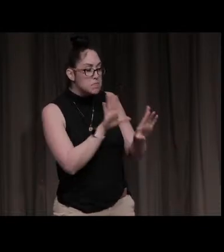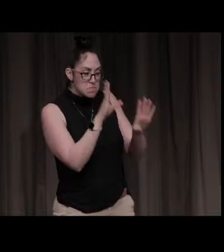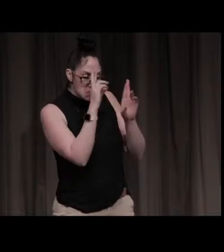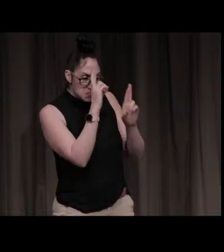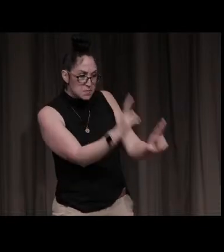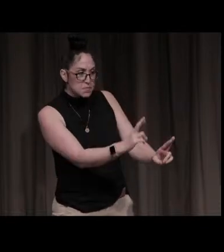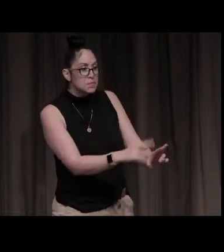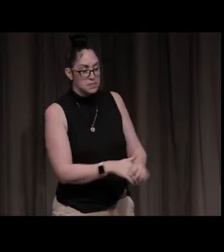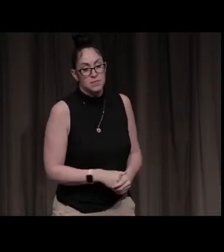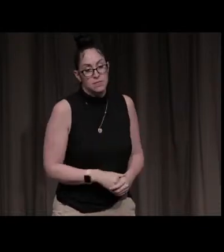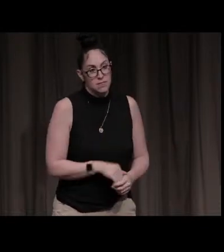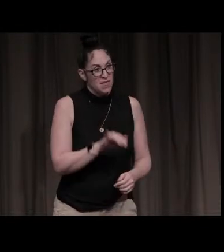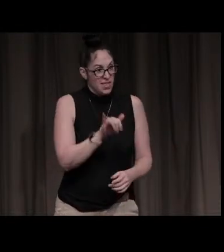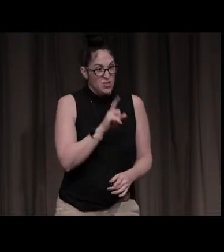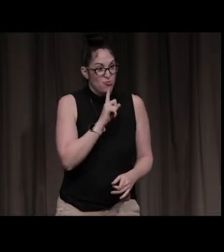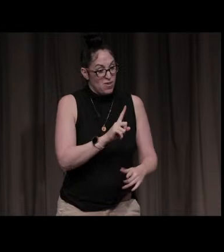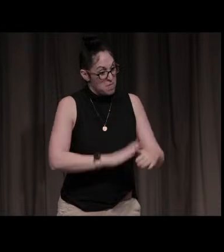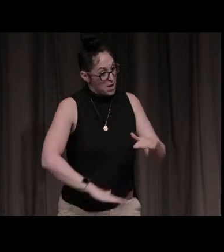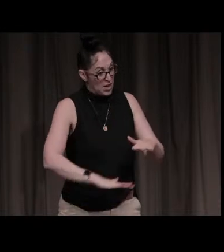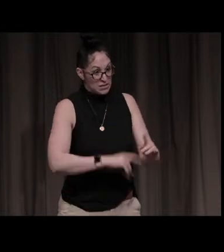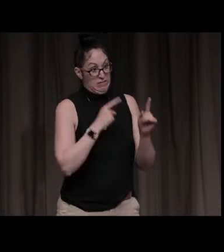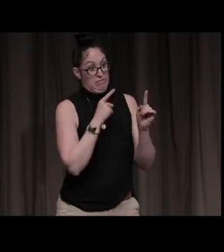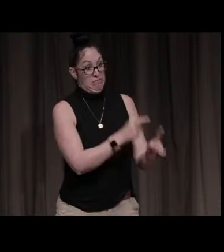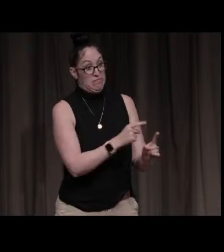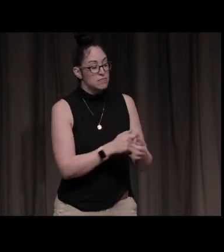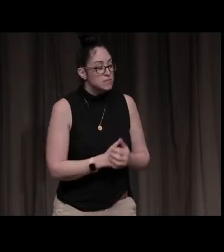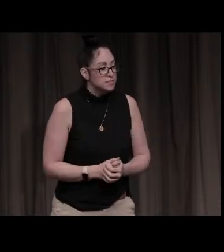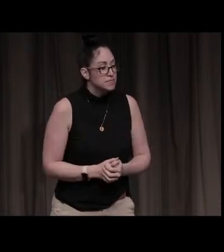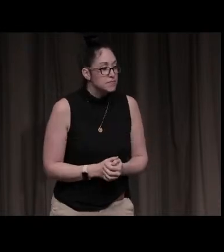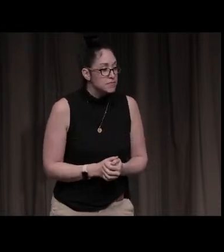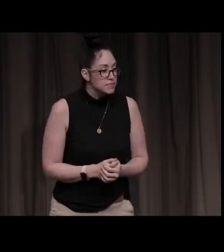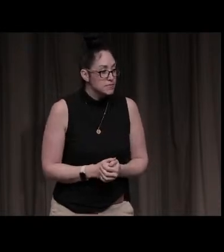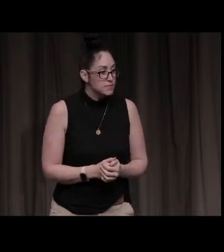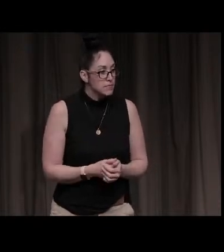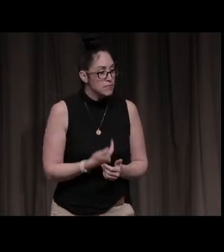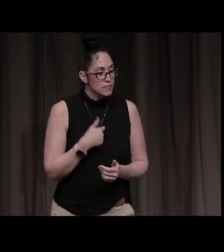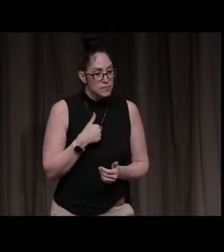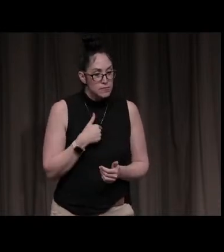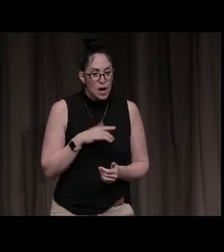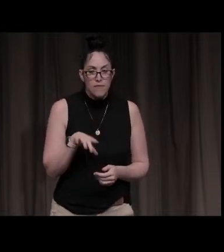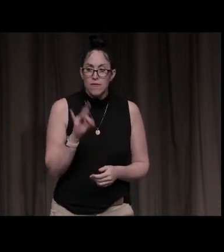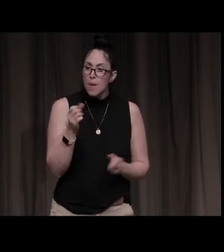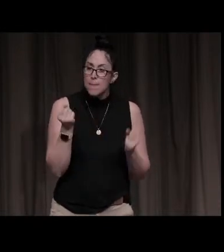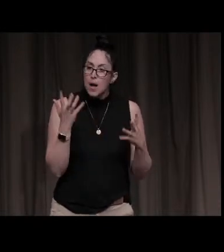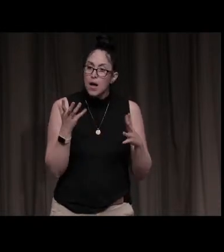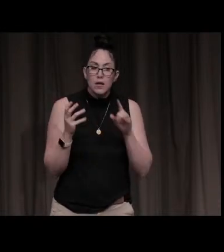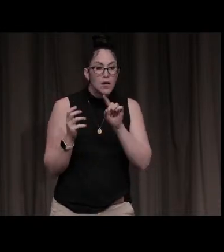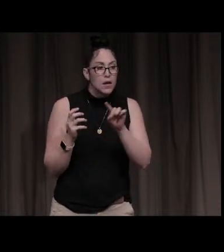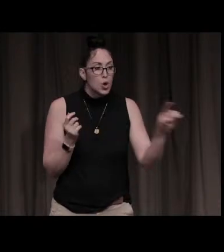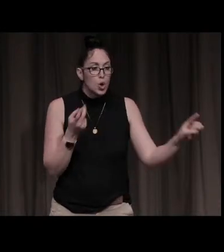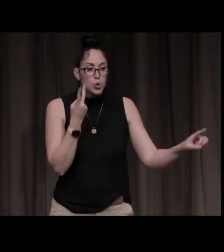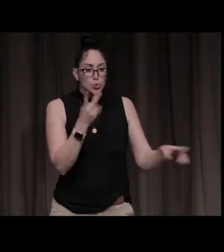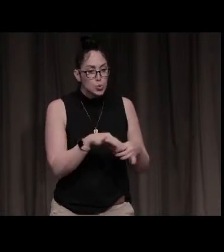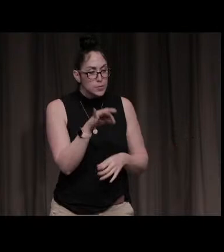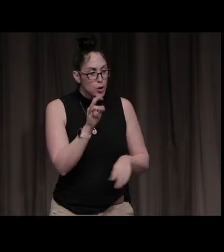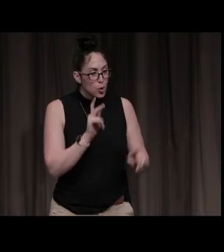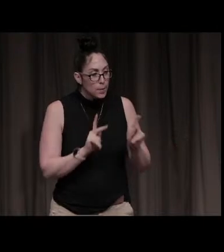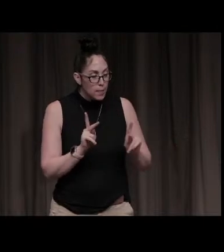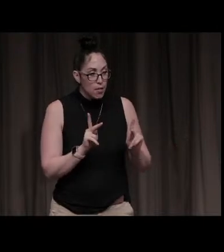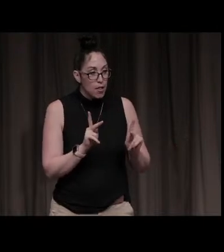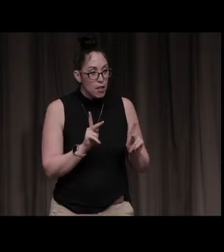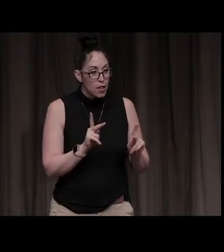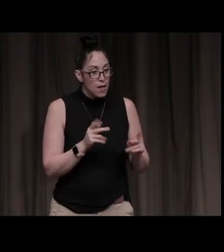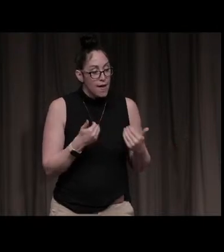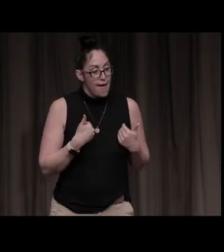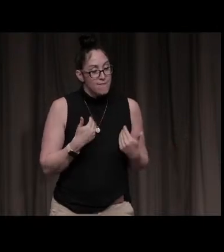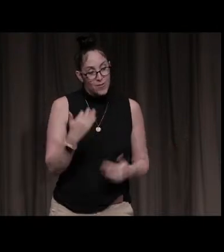pretty basic and fundamental. And I find that a lot of two-spirit people are the knowledge keepers, because as a decolonial movement, it's